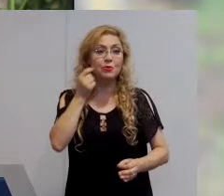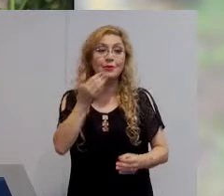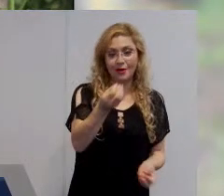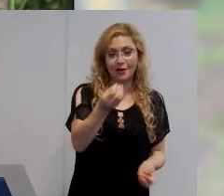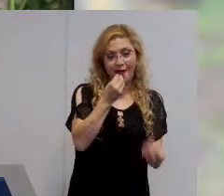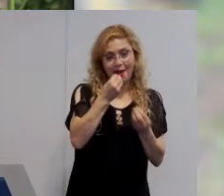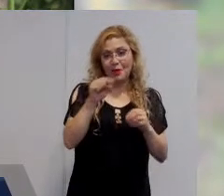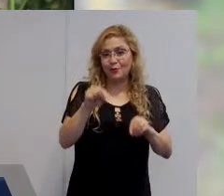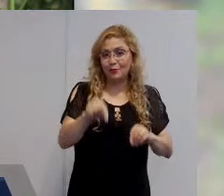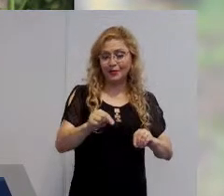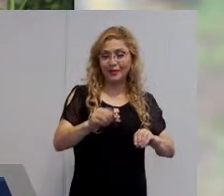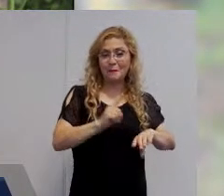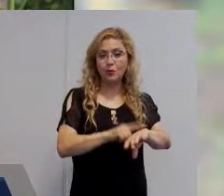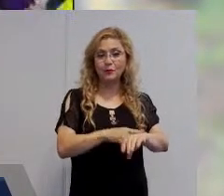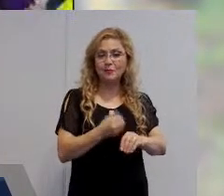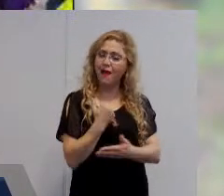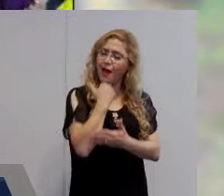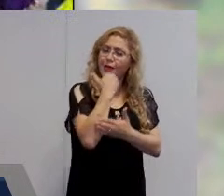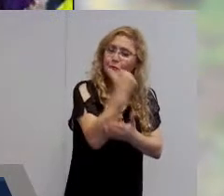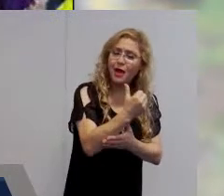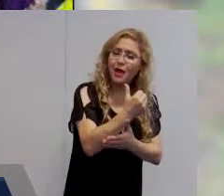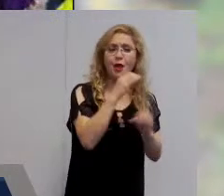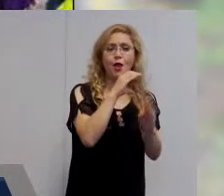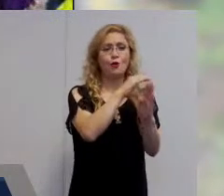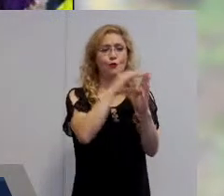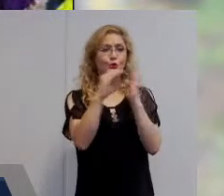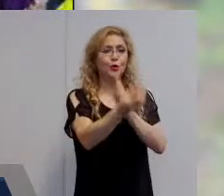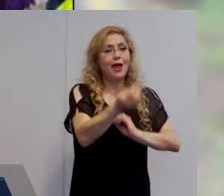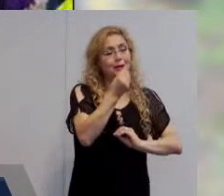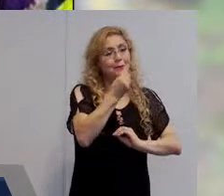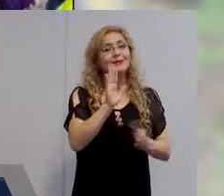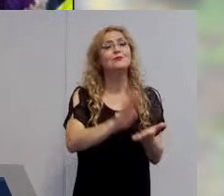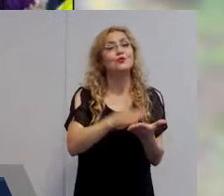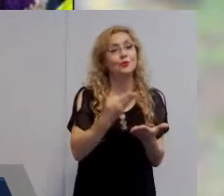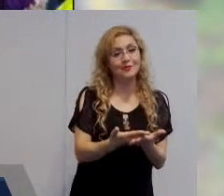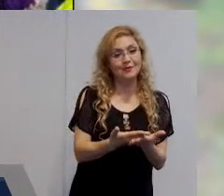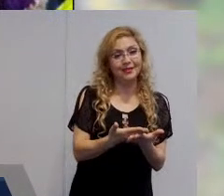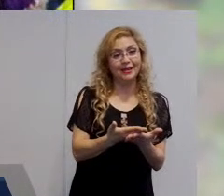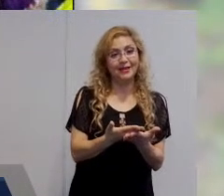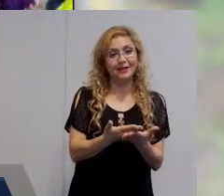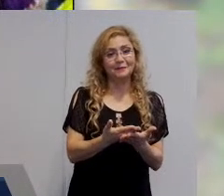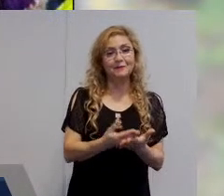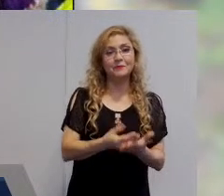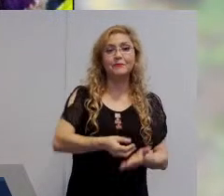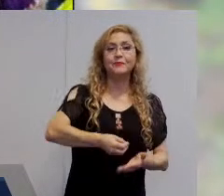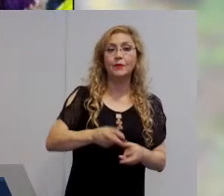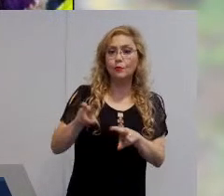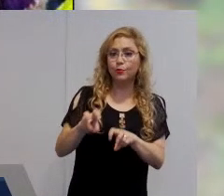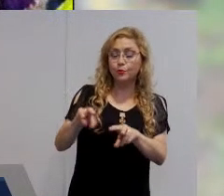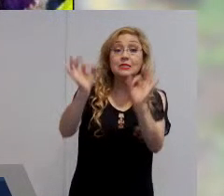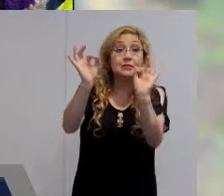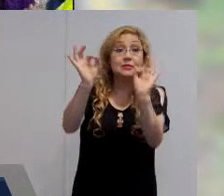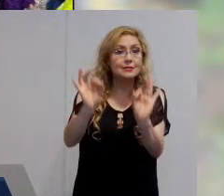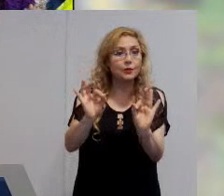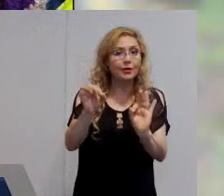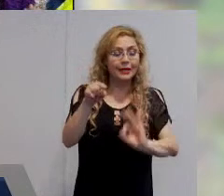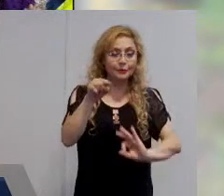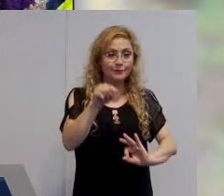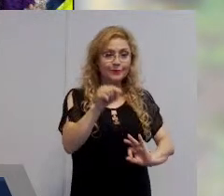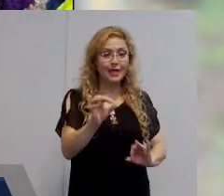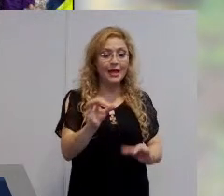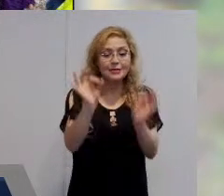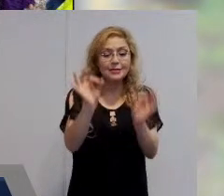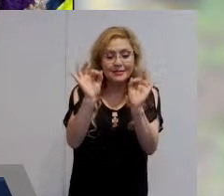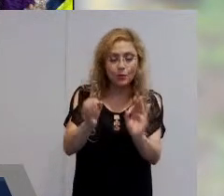season foods to help the culture of healthy food, safe food. And so